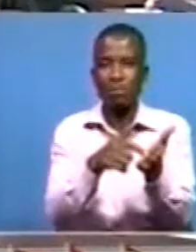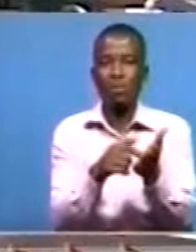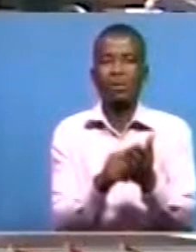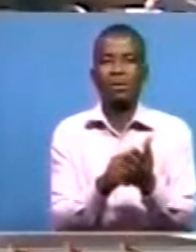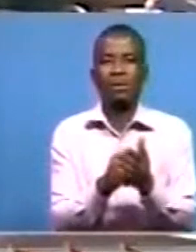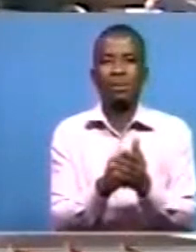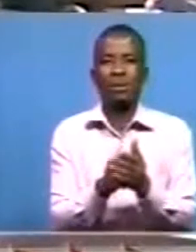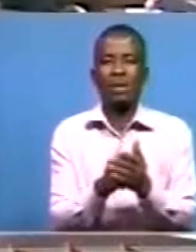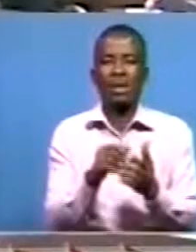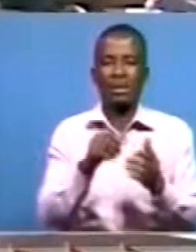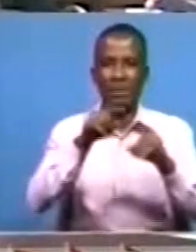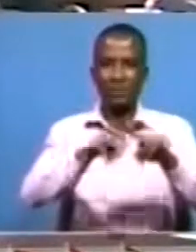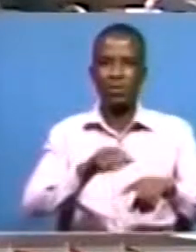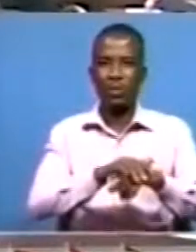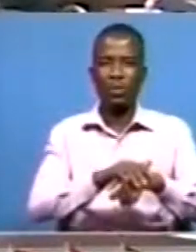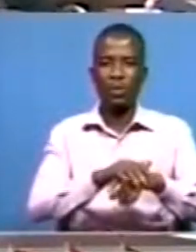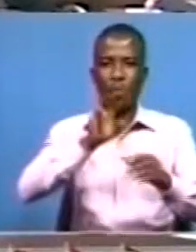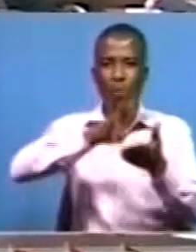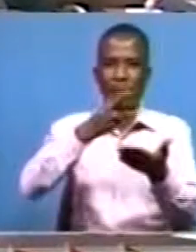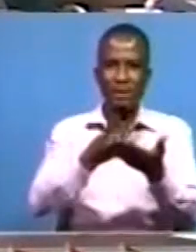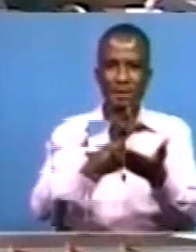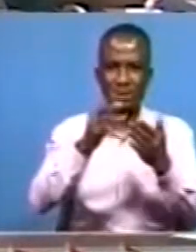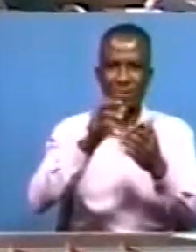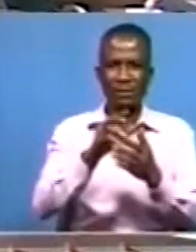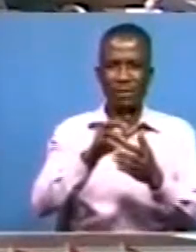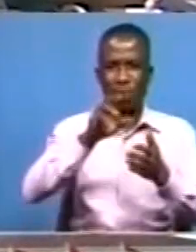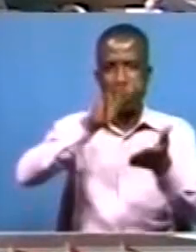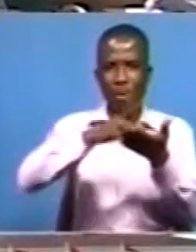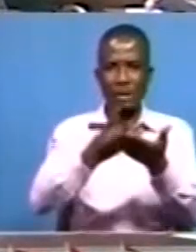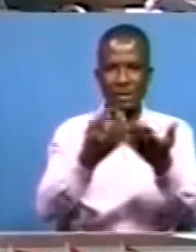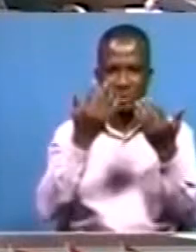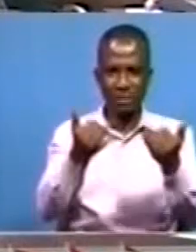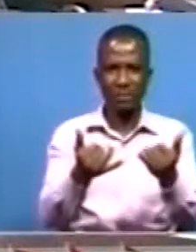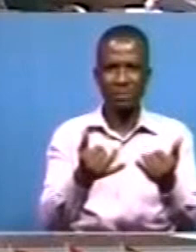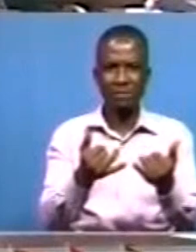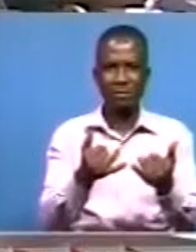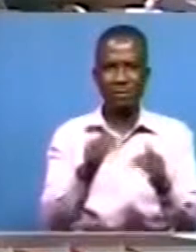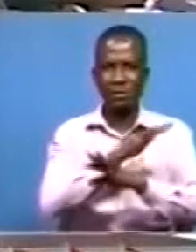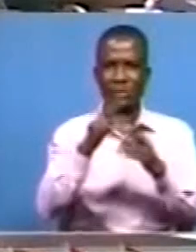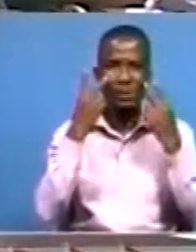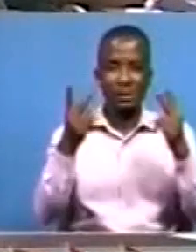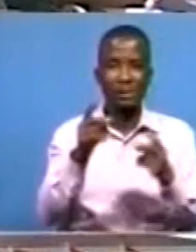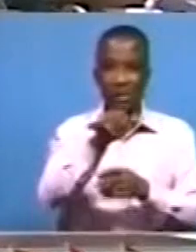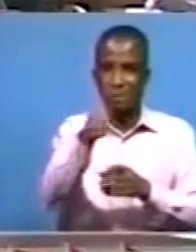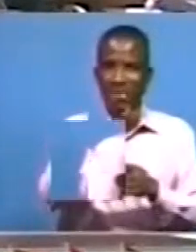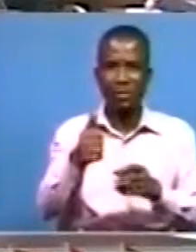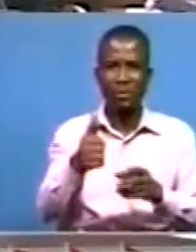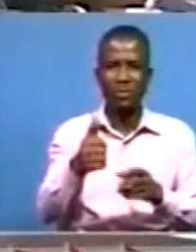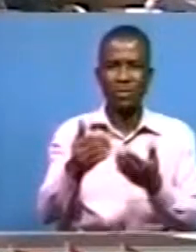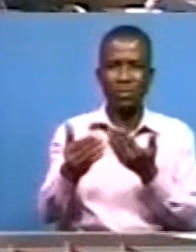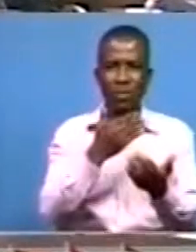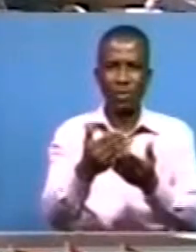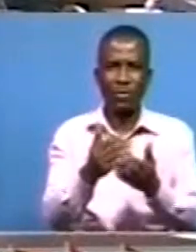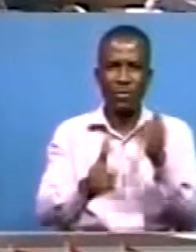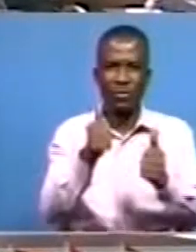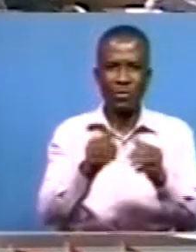Quote, as a result of the testimony of the third plaintiff witness, namely that he did not see either the testator or the second